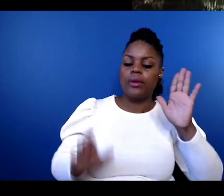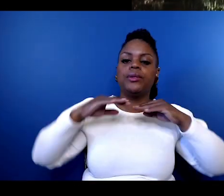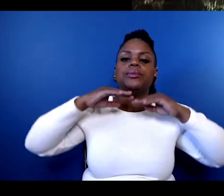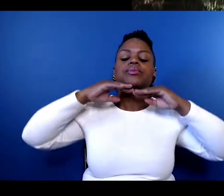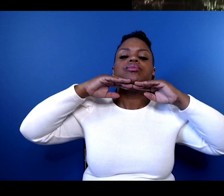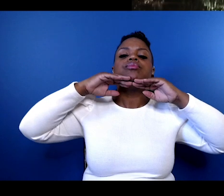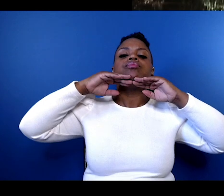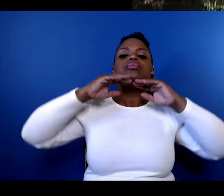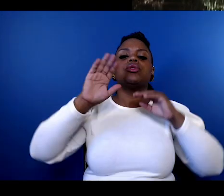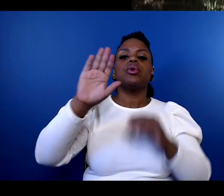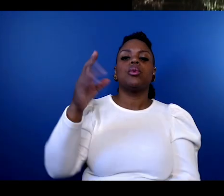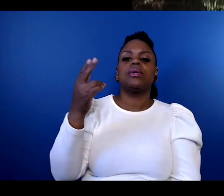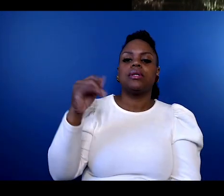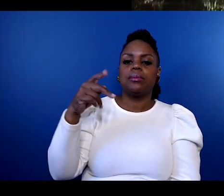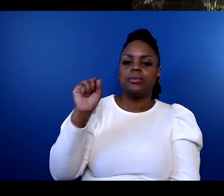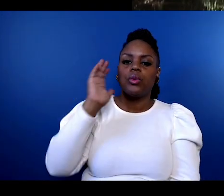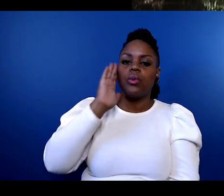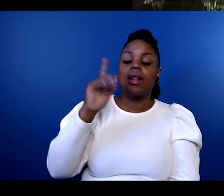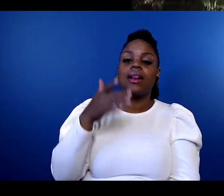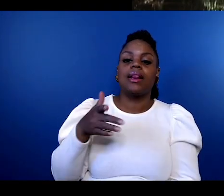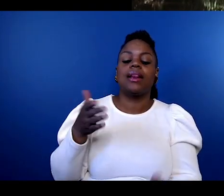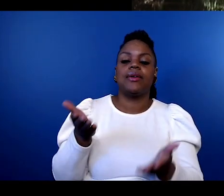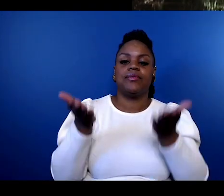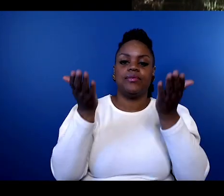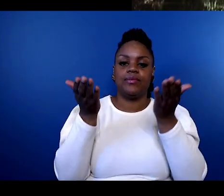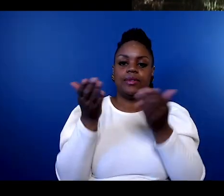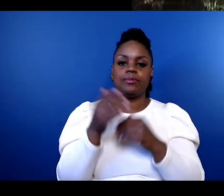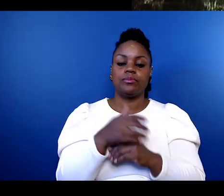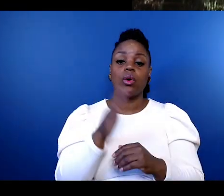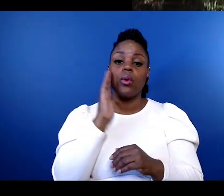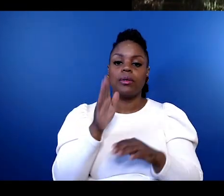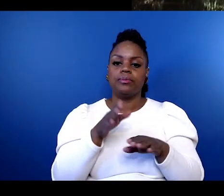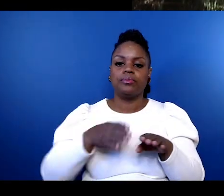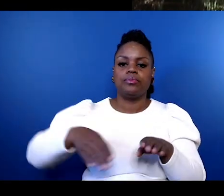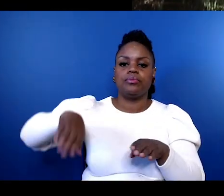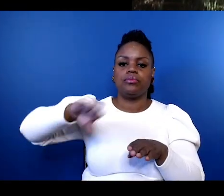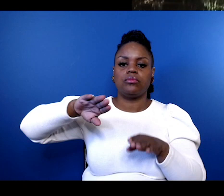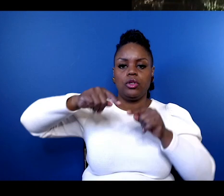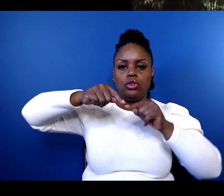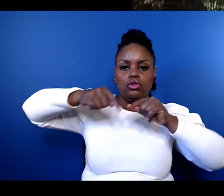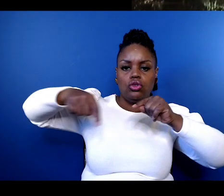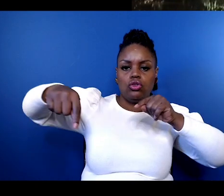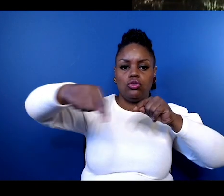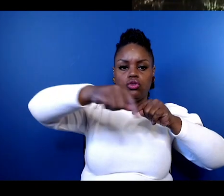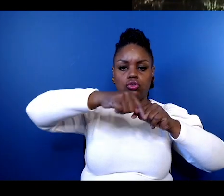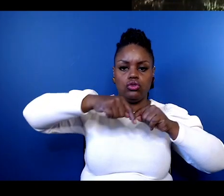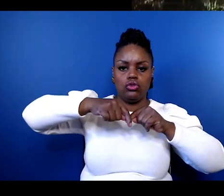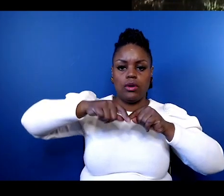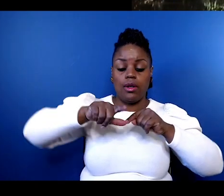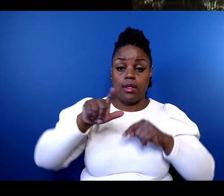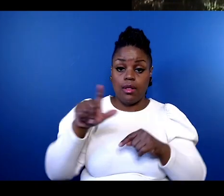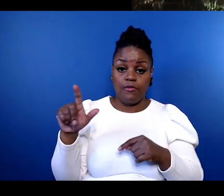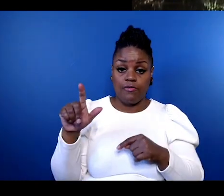chin, lift the hips, arch, slowly circle it over to the left. And we're going